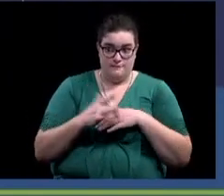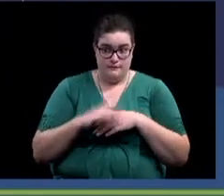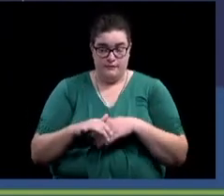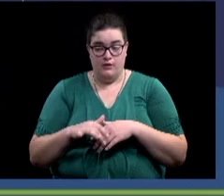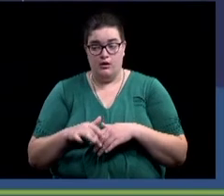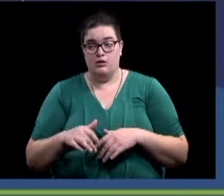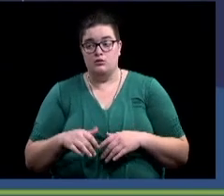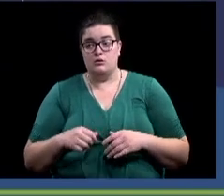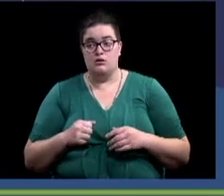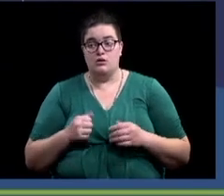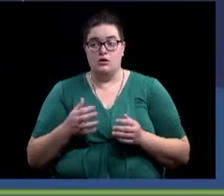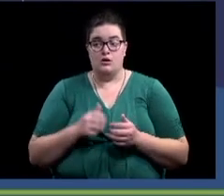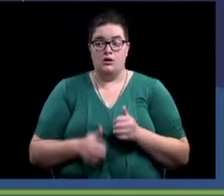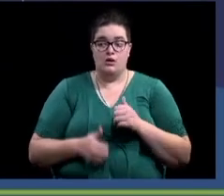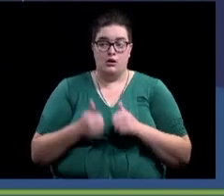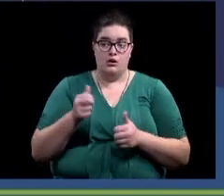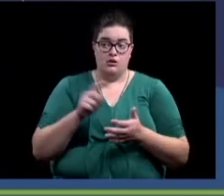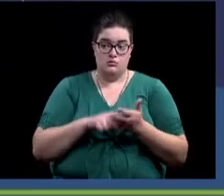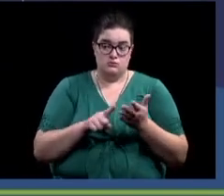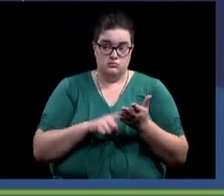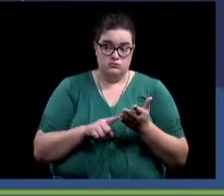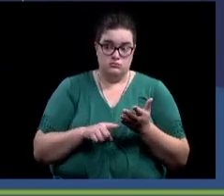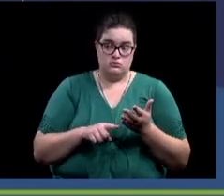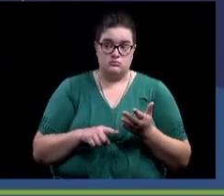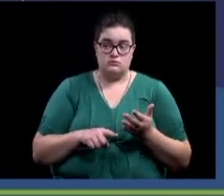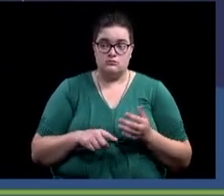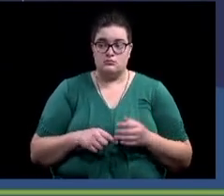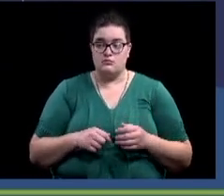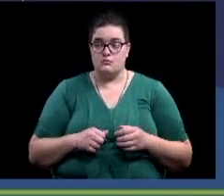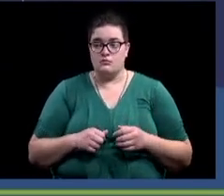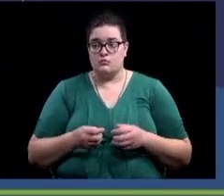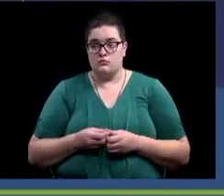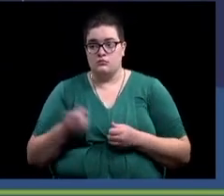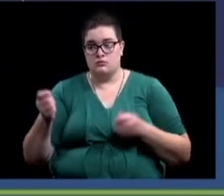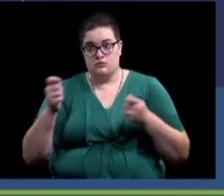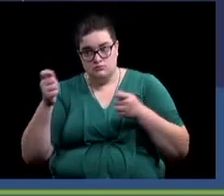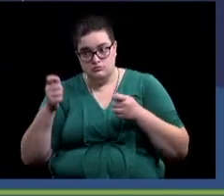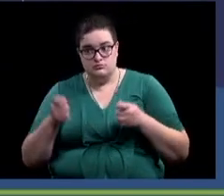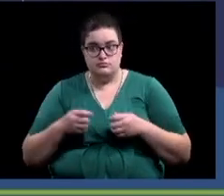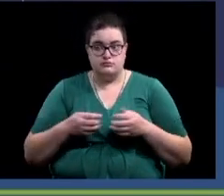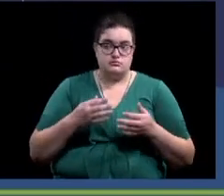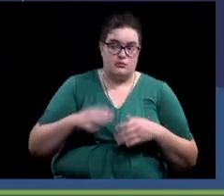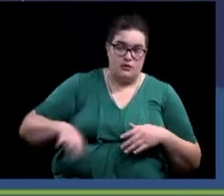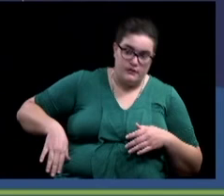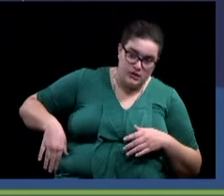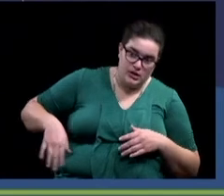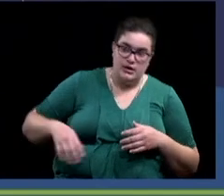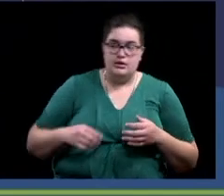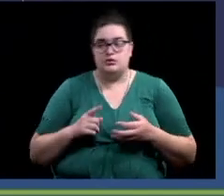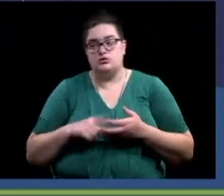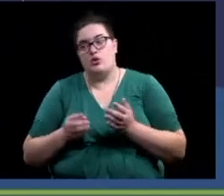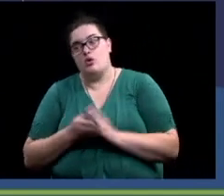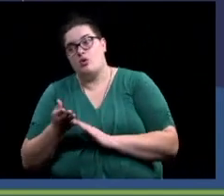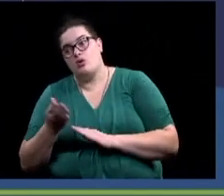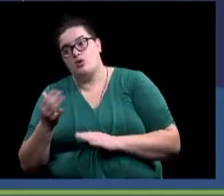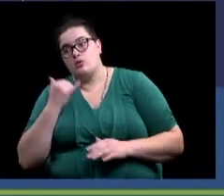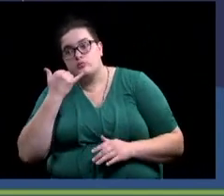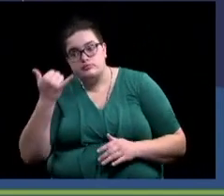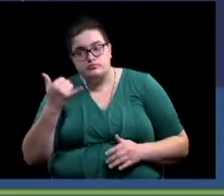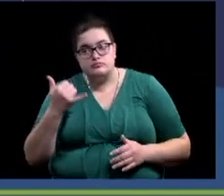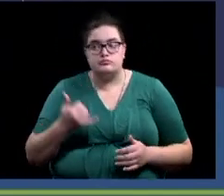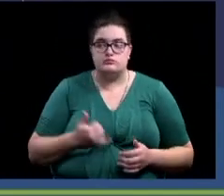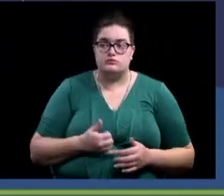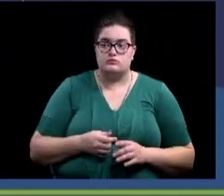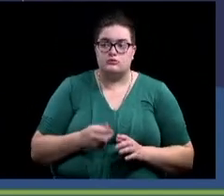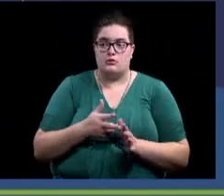administrative issues such as being late for work, or operational issues like backing a vehicle into a pole in a city vehicle. They